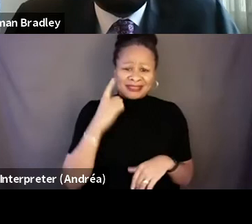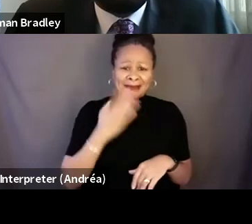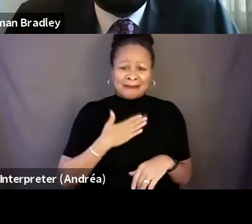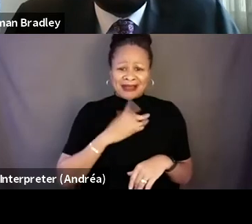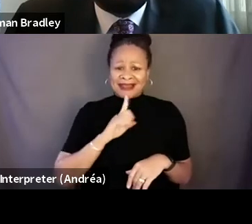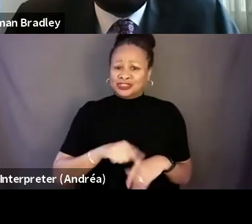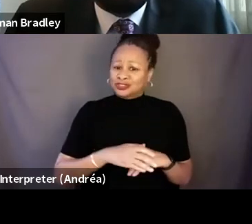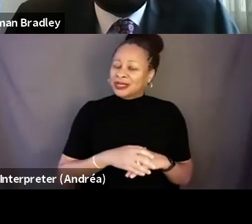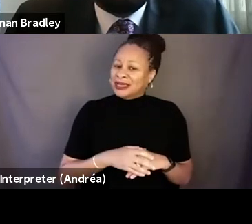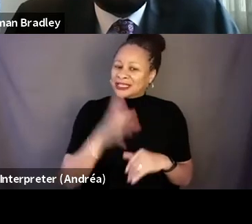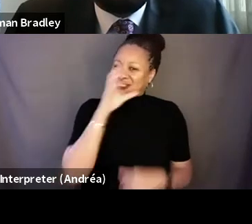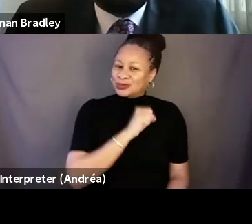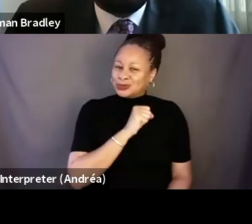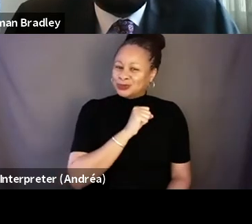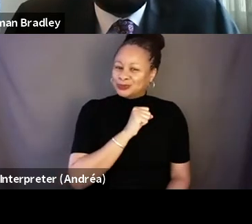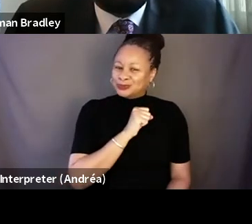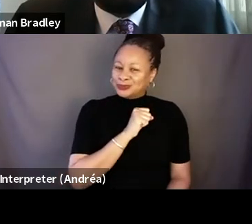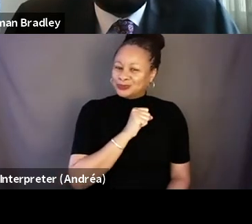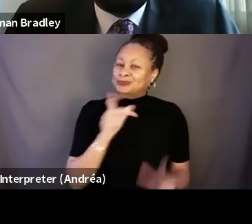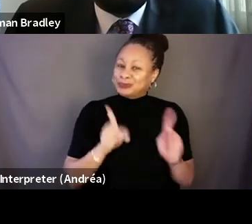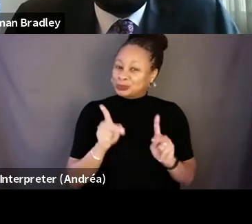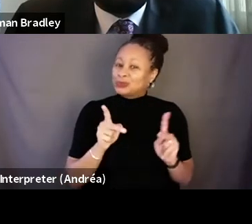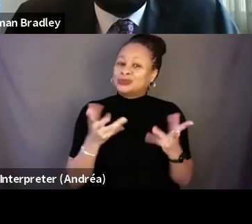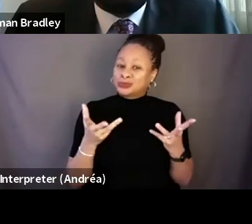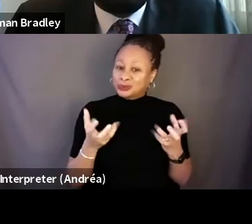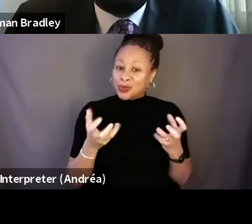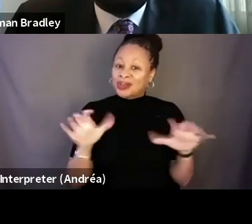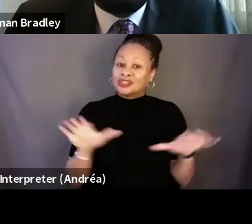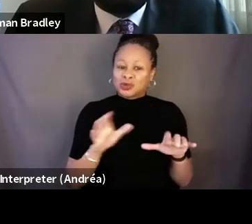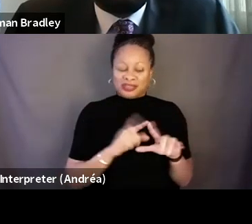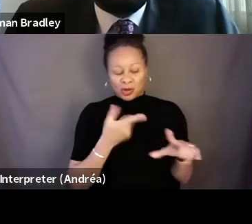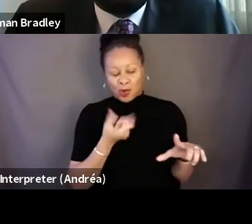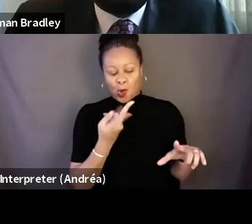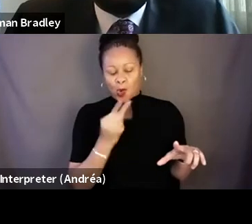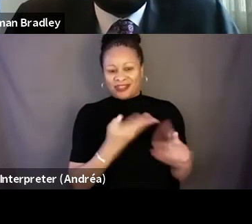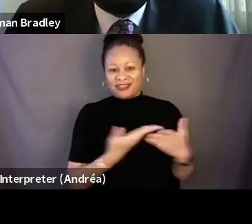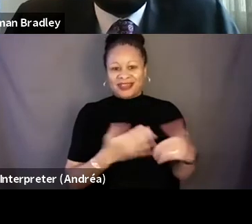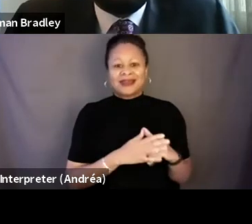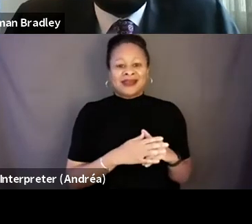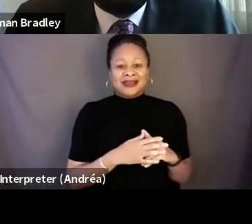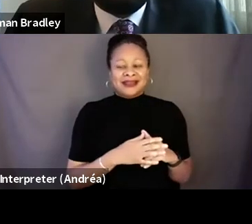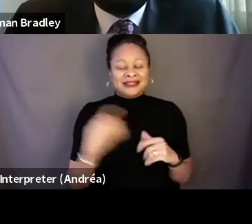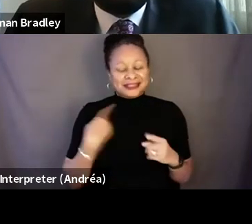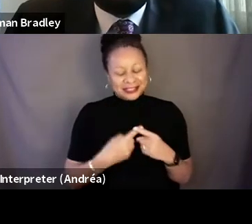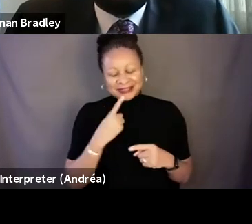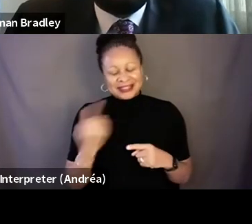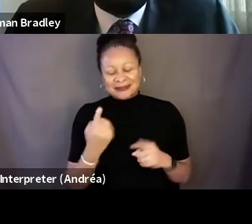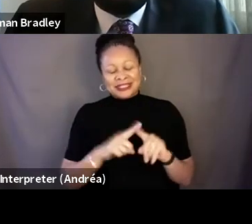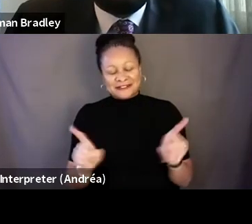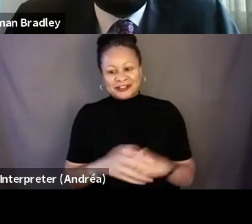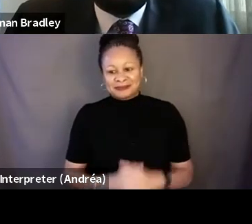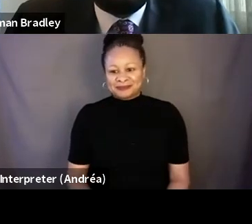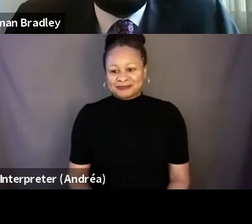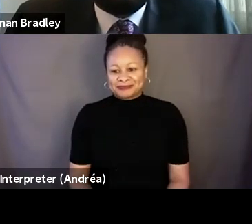just assume that people want to just be doing their own thing unless they say otherwise. Okay, that's